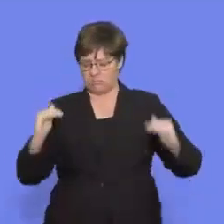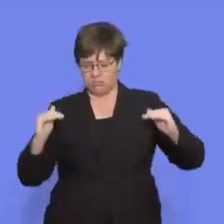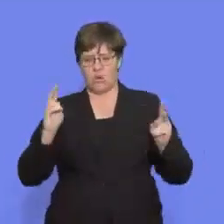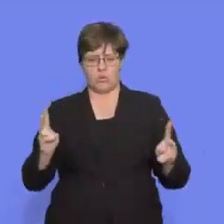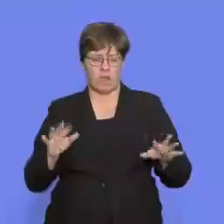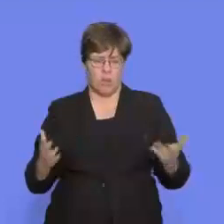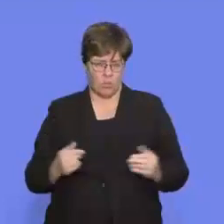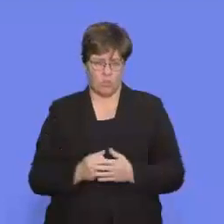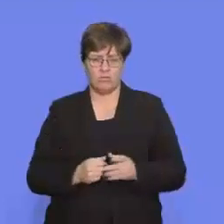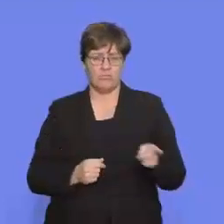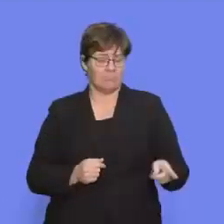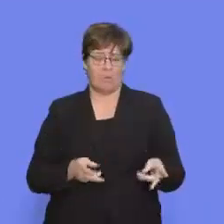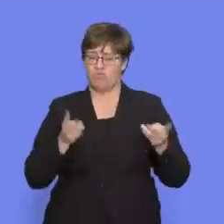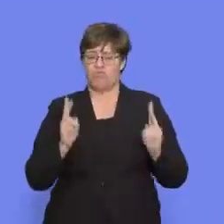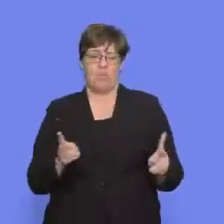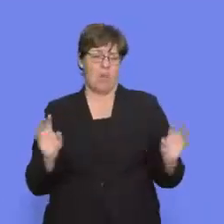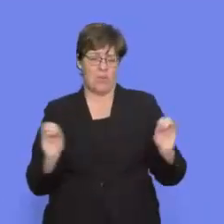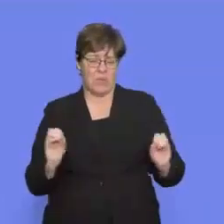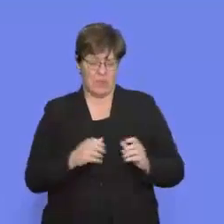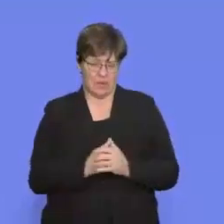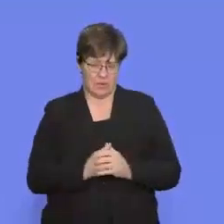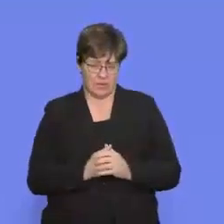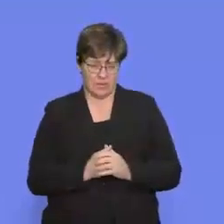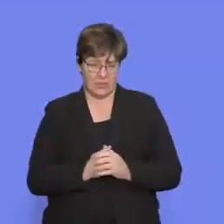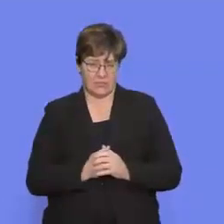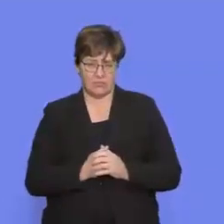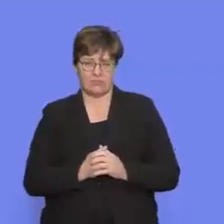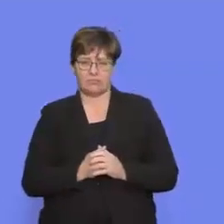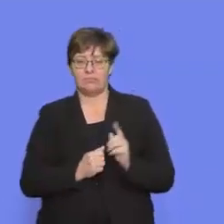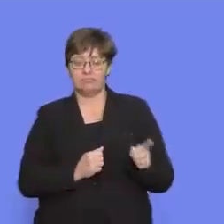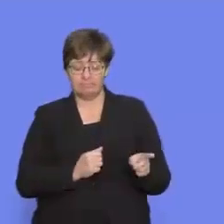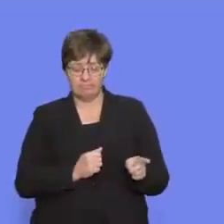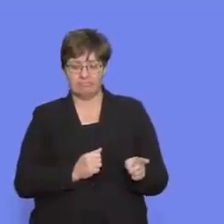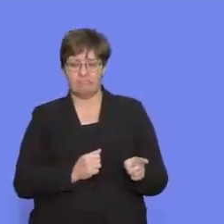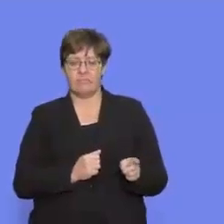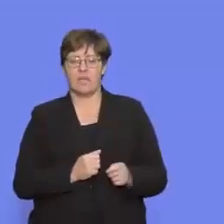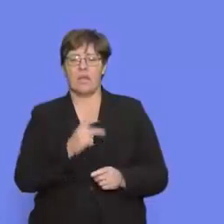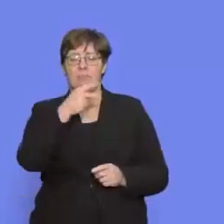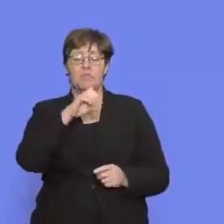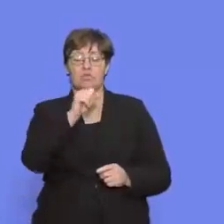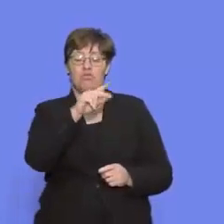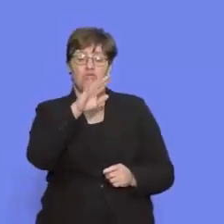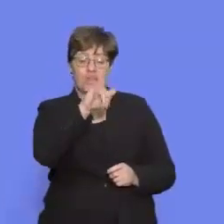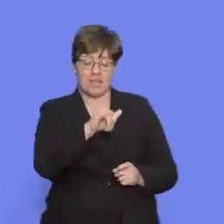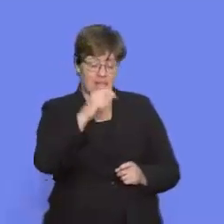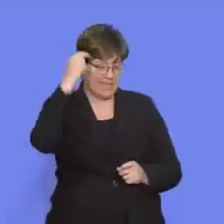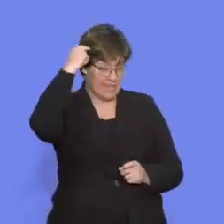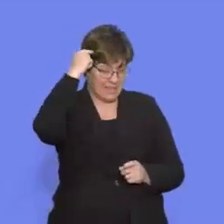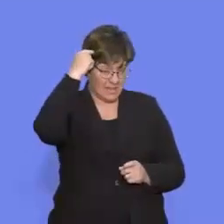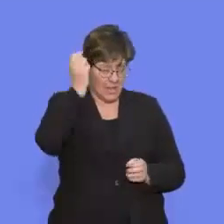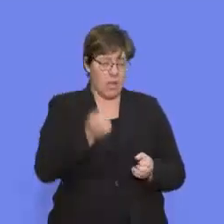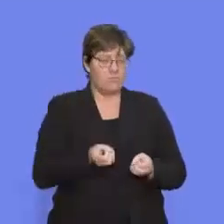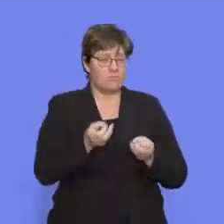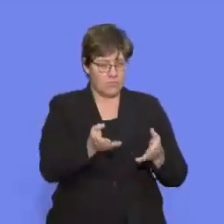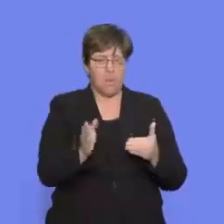the pituitary gland will secrete more. It's key to say more